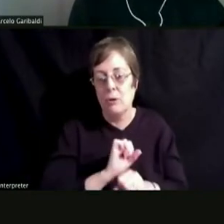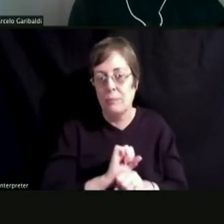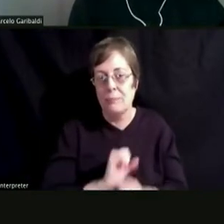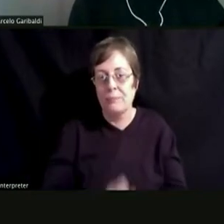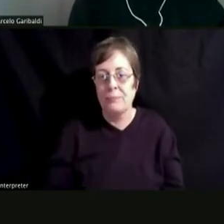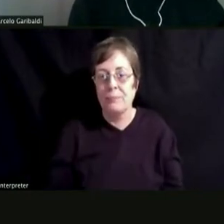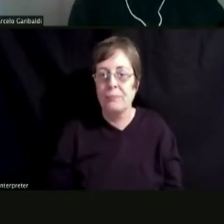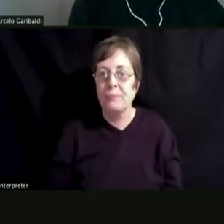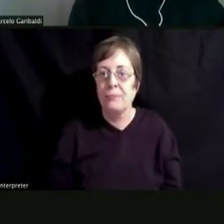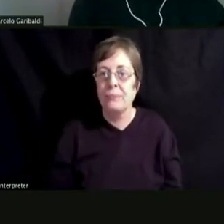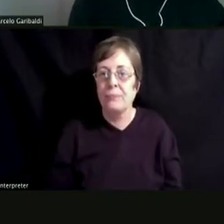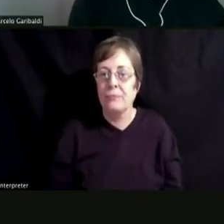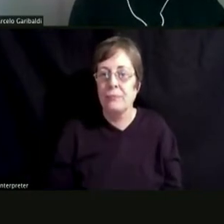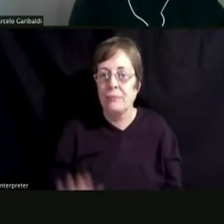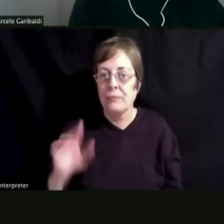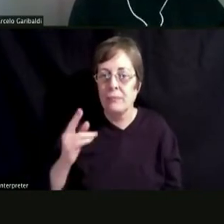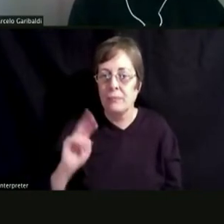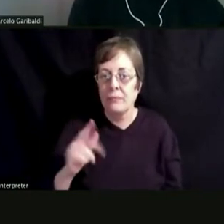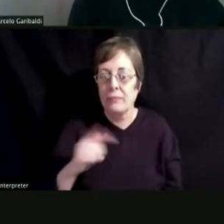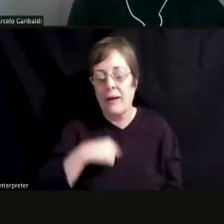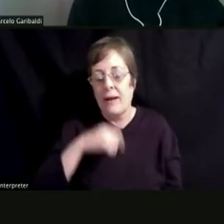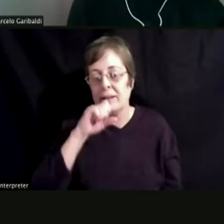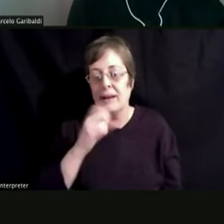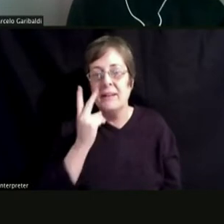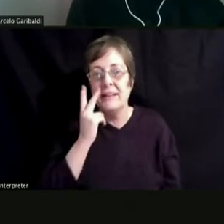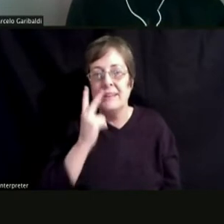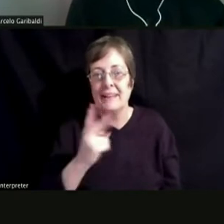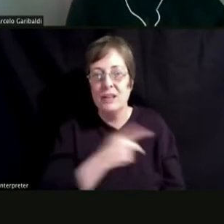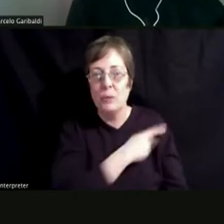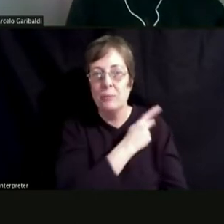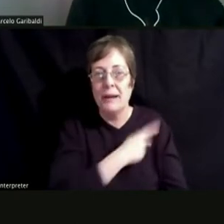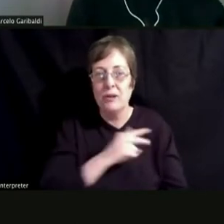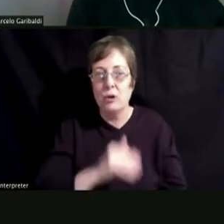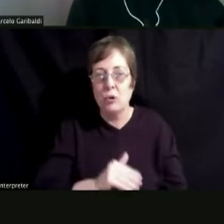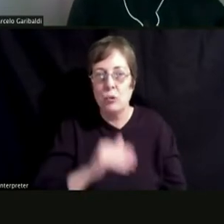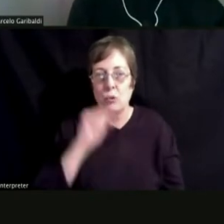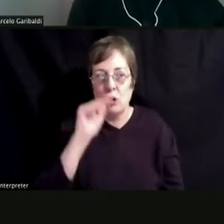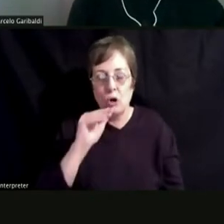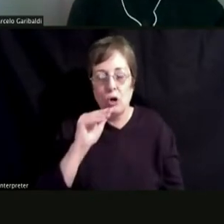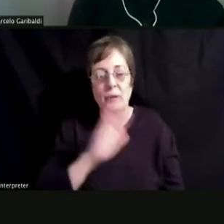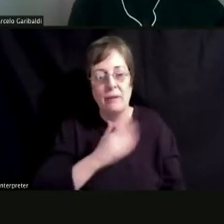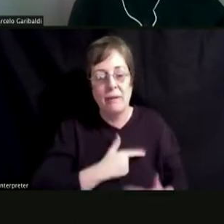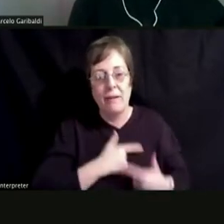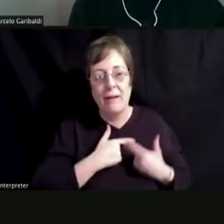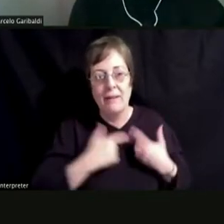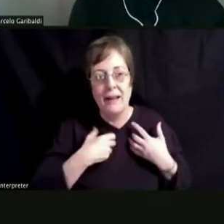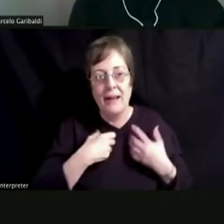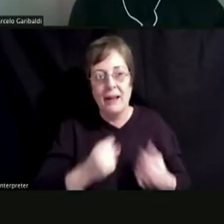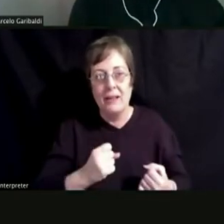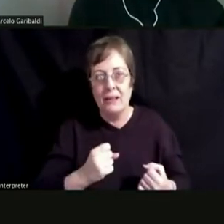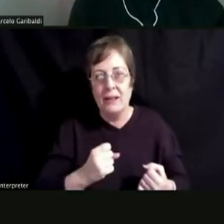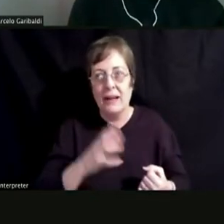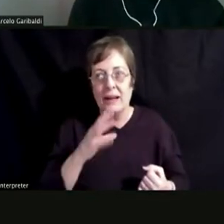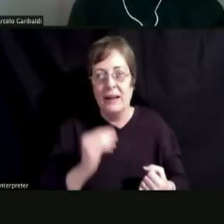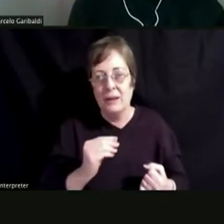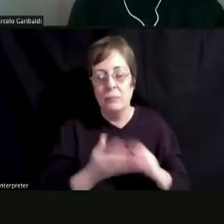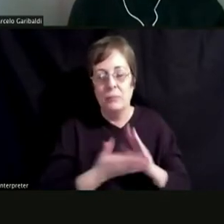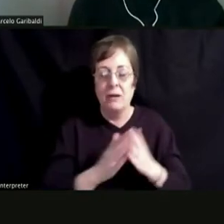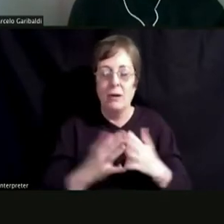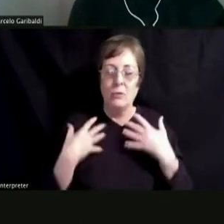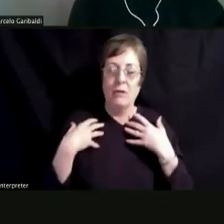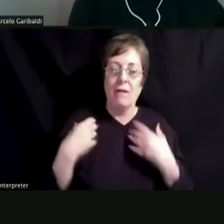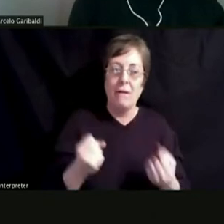I love seeing my patients grow up and lead healthy lives and turn into like the most confident and